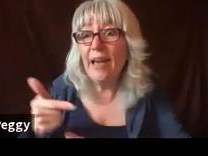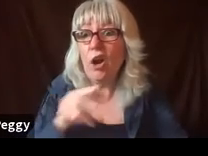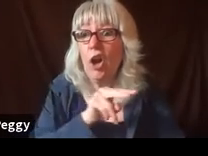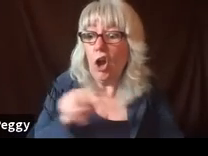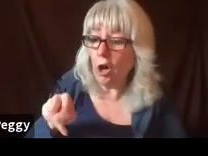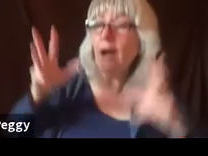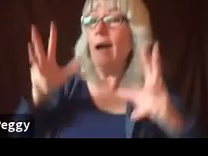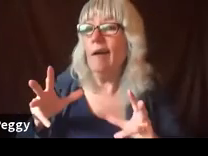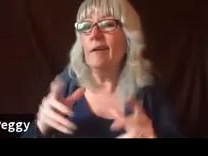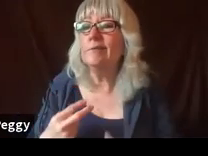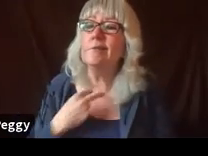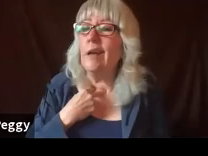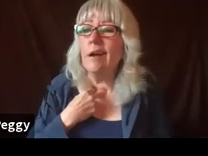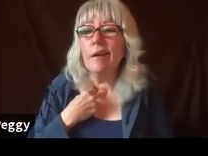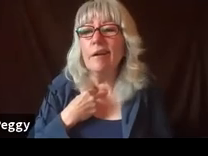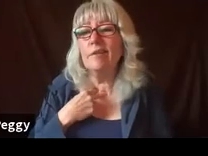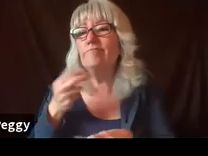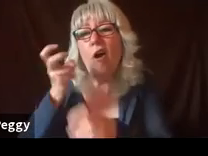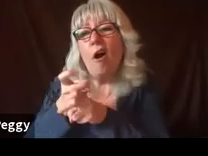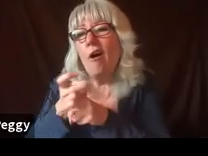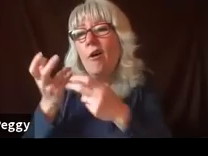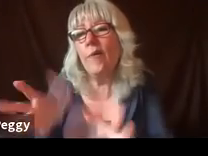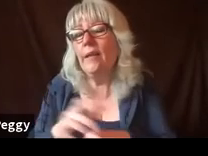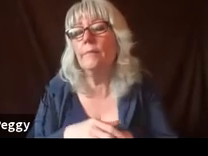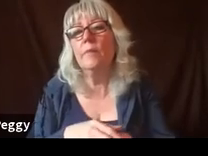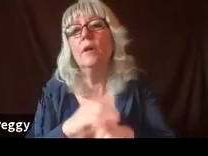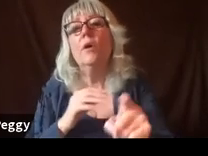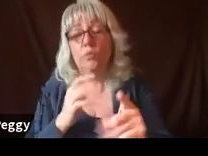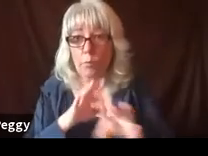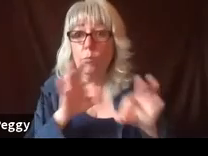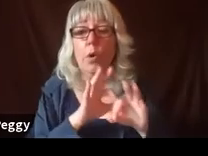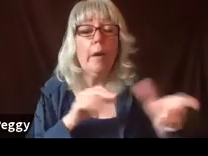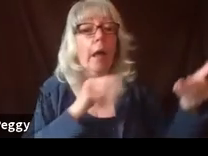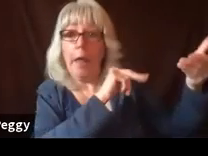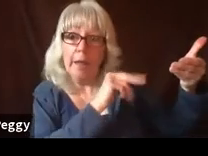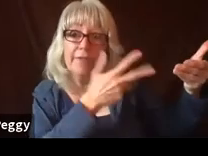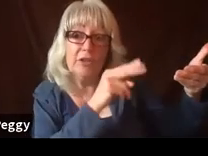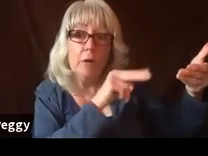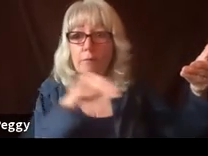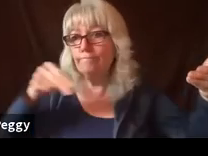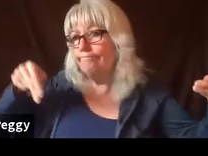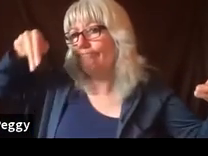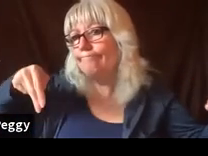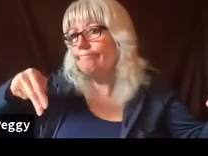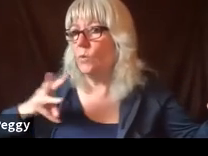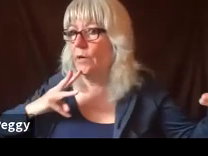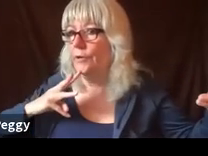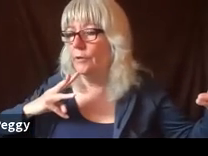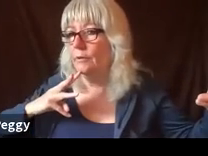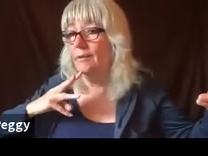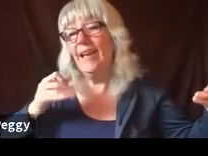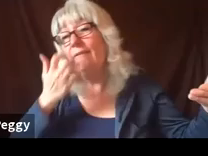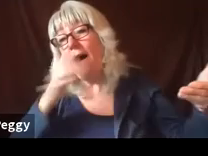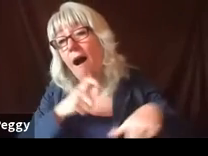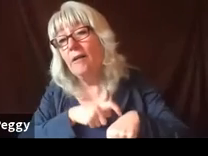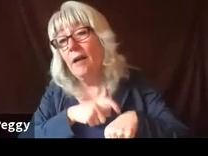you have a hard coating on it. So you want to just keep sticking that brush in water, especially when it's hot weather, because they'll dry